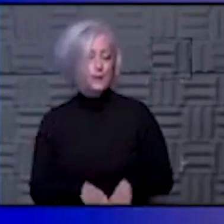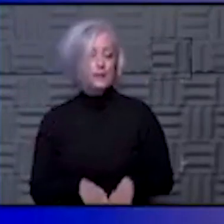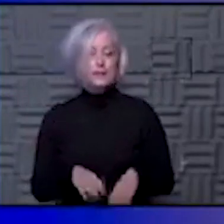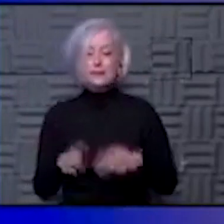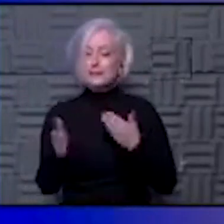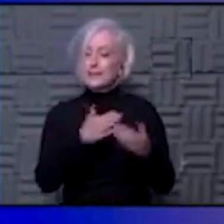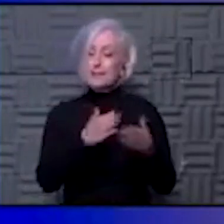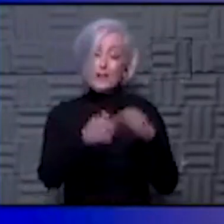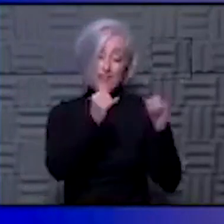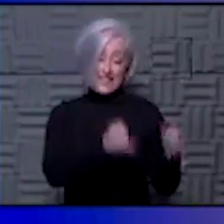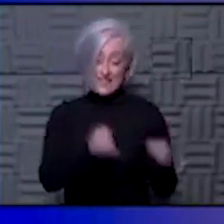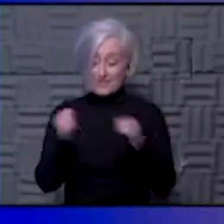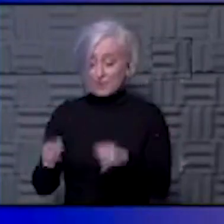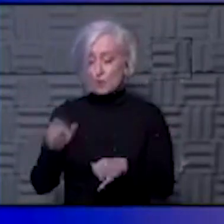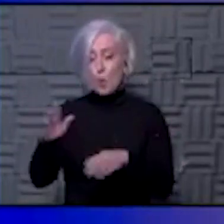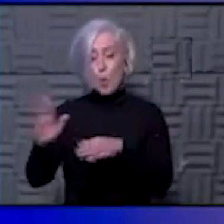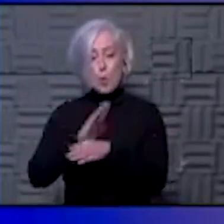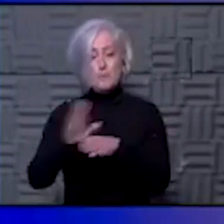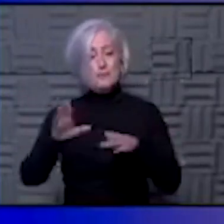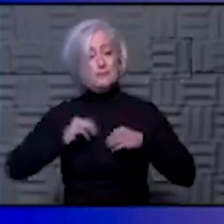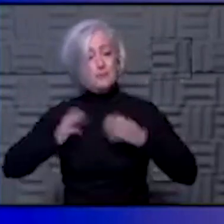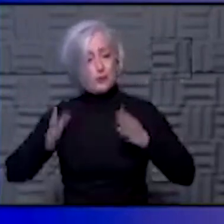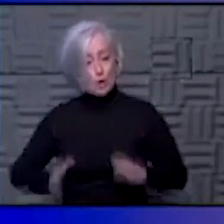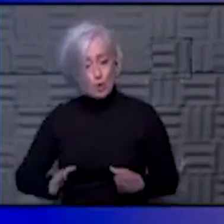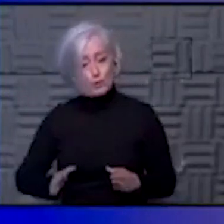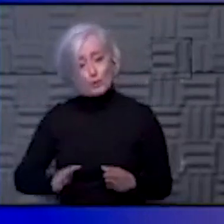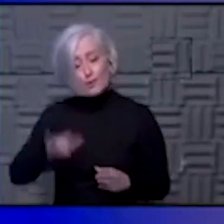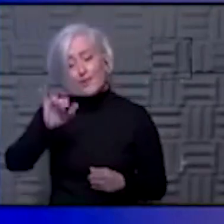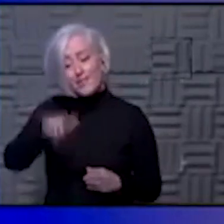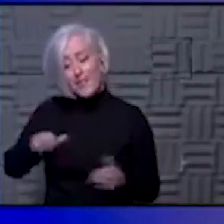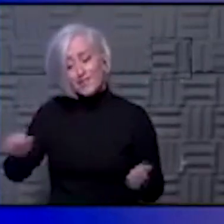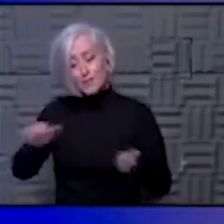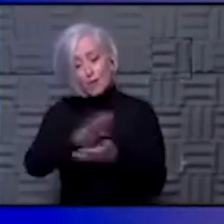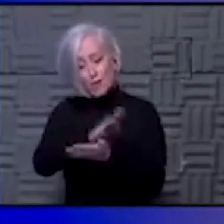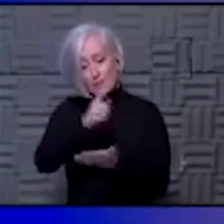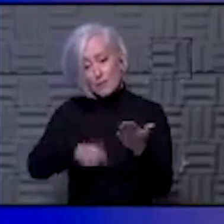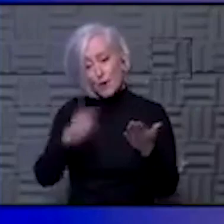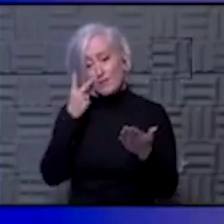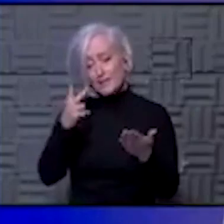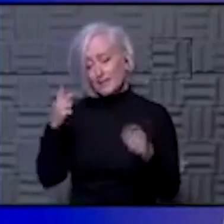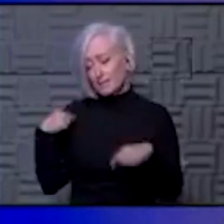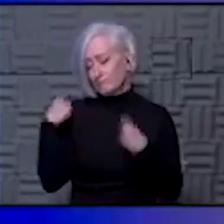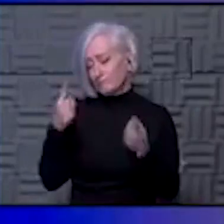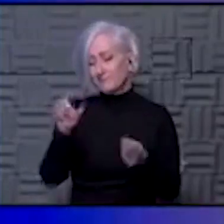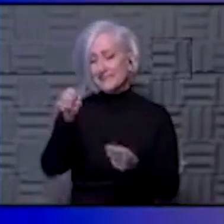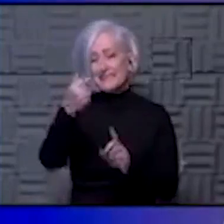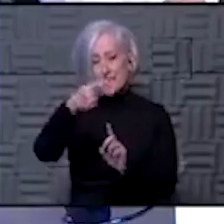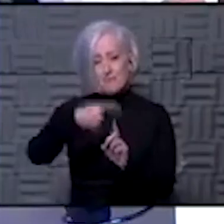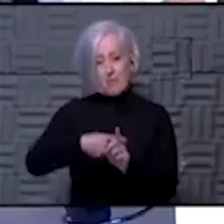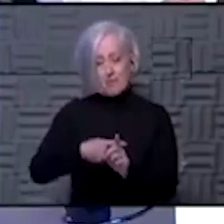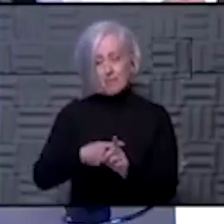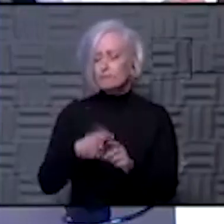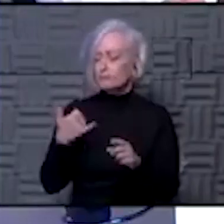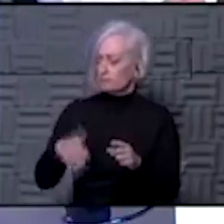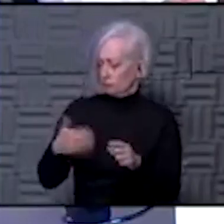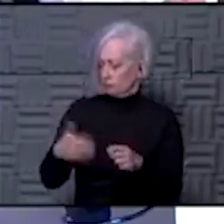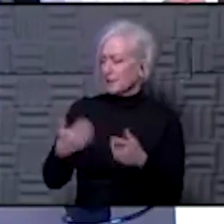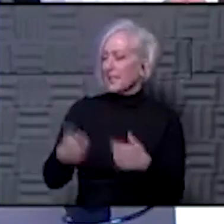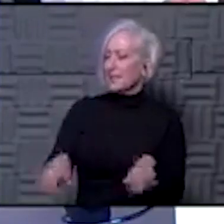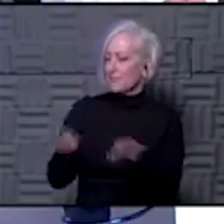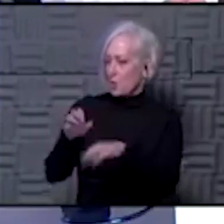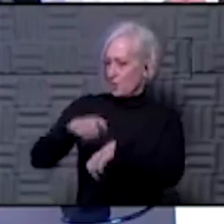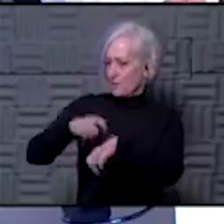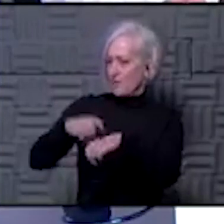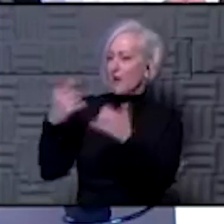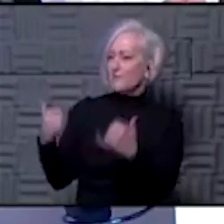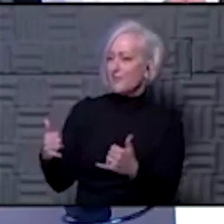wearing, is leading to kind of what we're seeing right now, what we have seen for the past 10 months. Yeah, it is a critical time right now because really